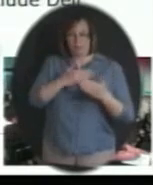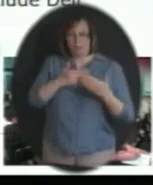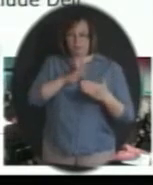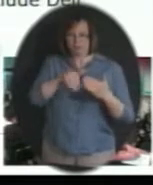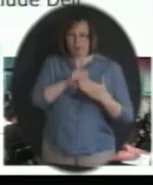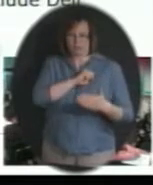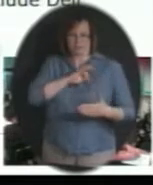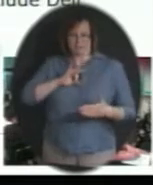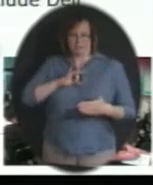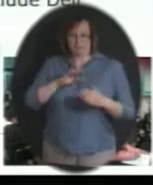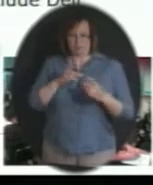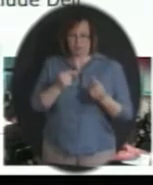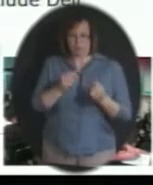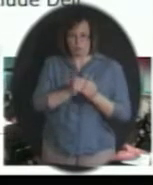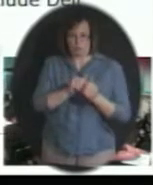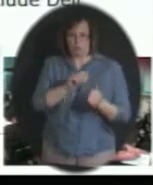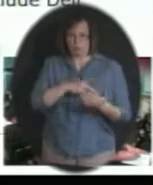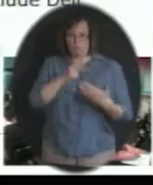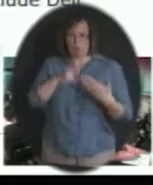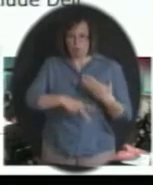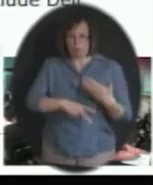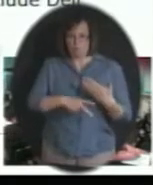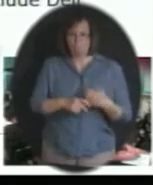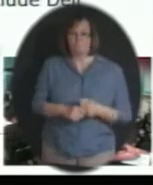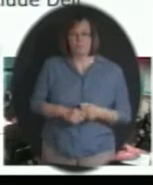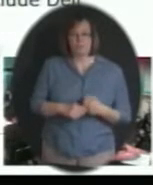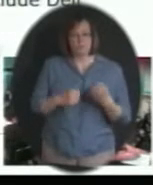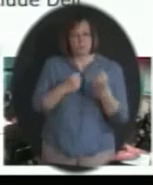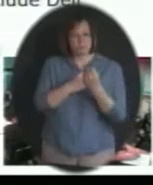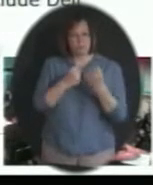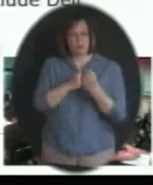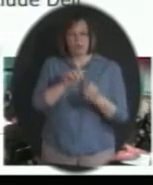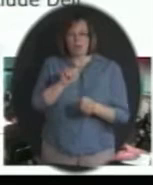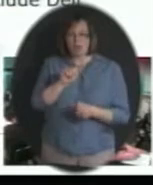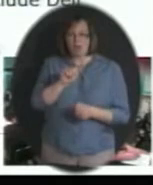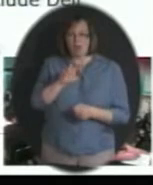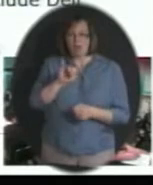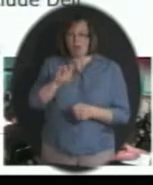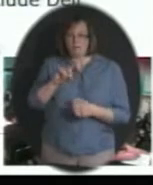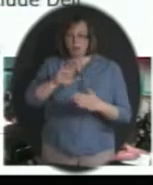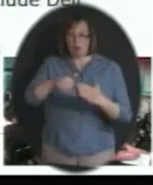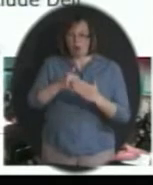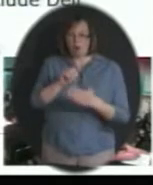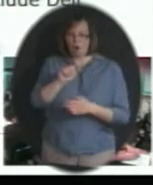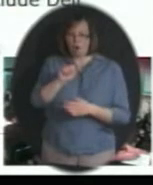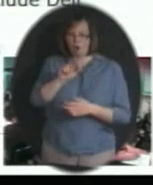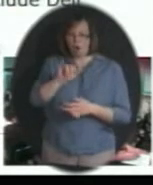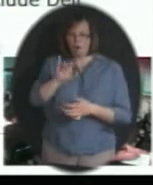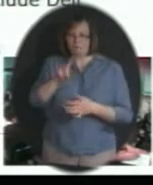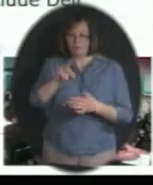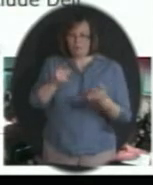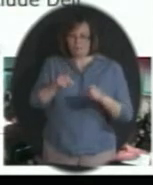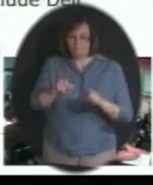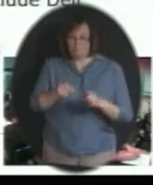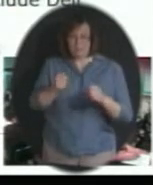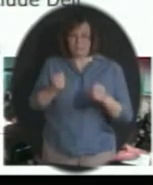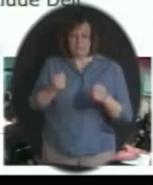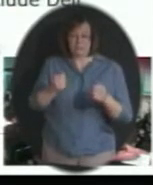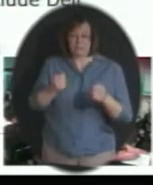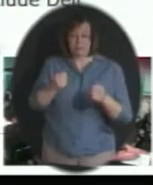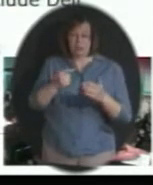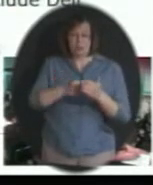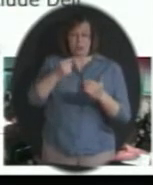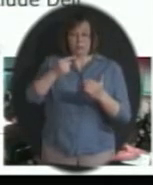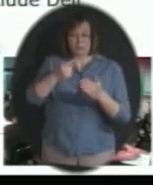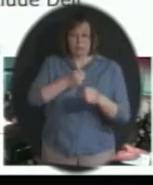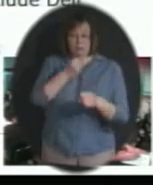staff are doing with their Avid programs. We sponsor an all Avid event once a year. We're up to,